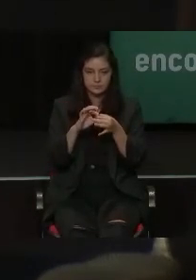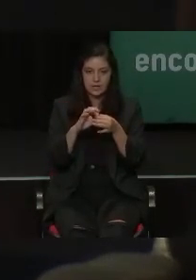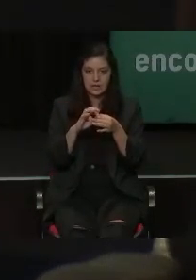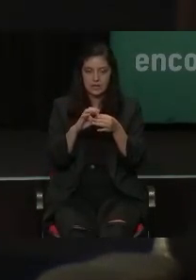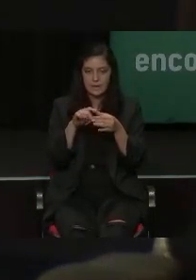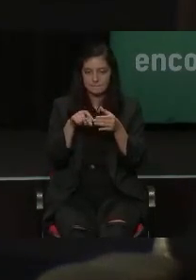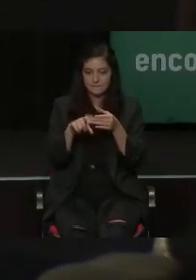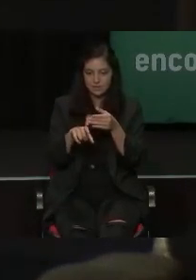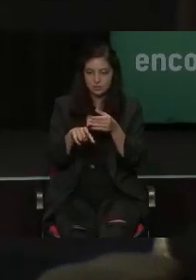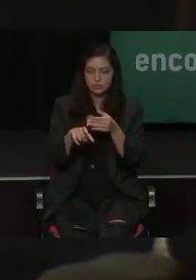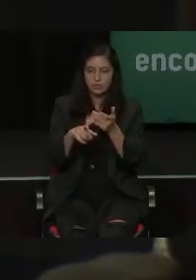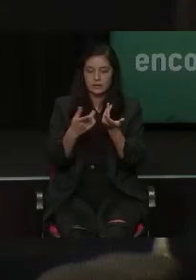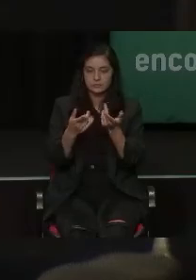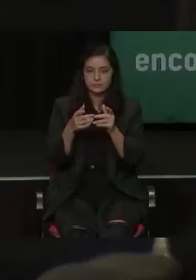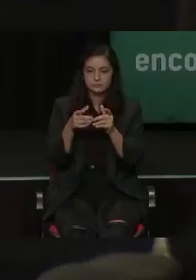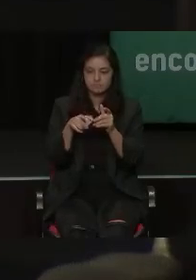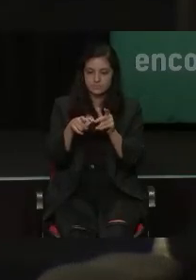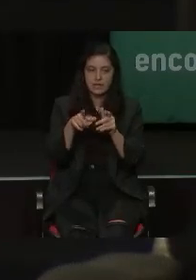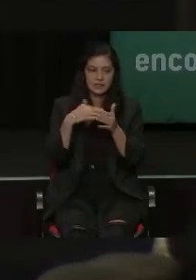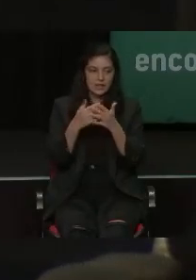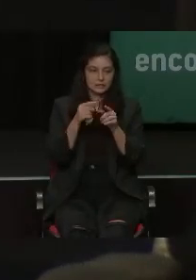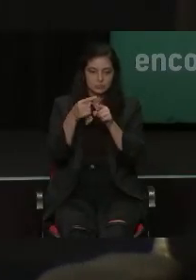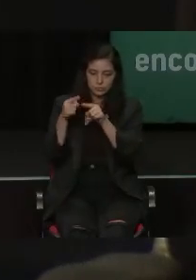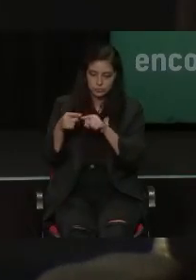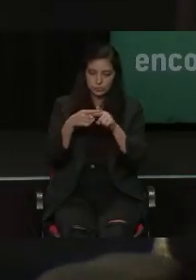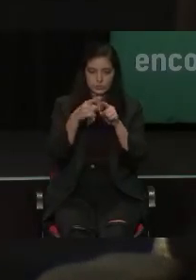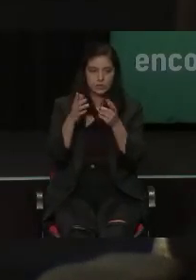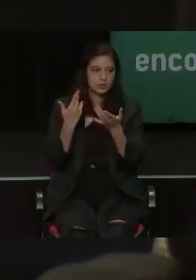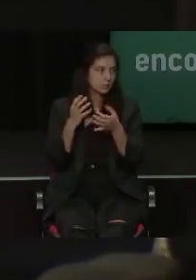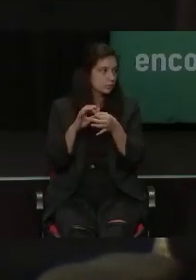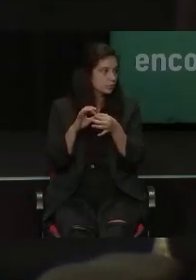studies regarding the bacteria, and the bacteria has